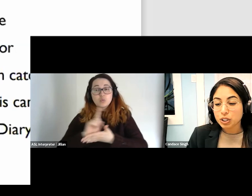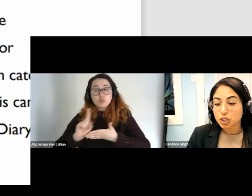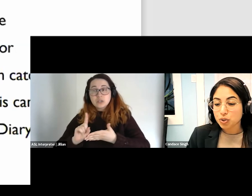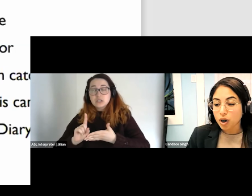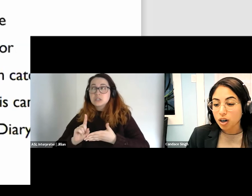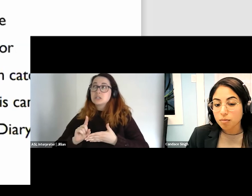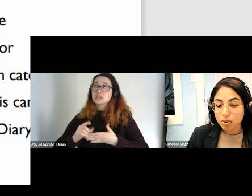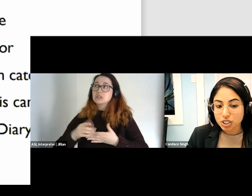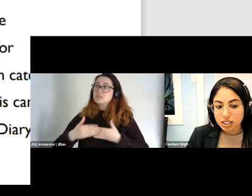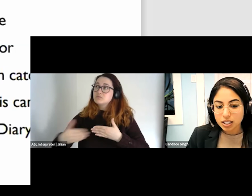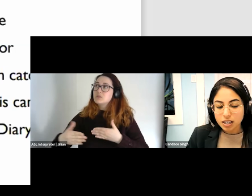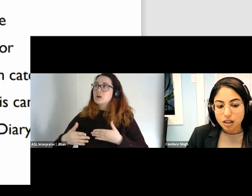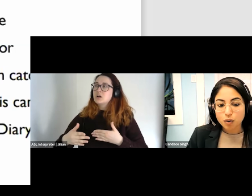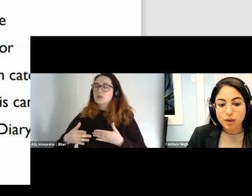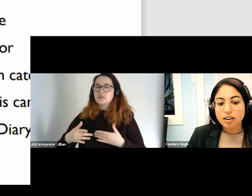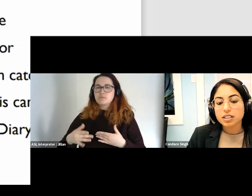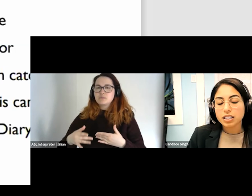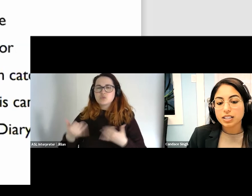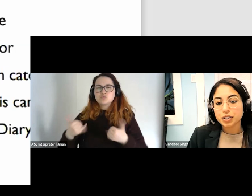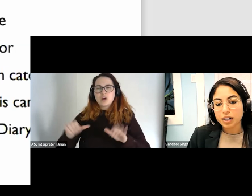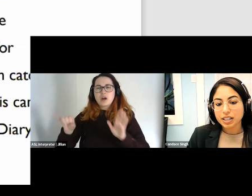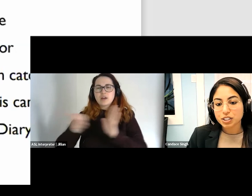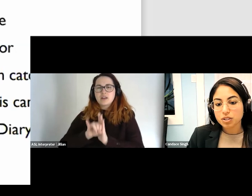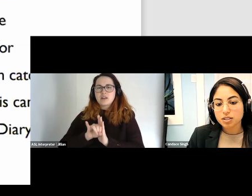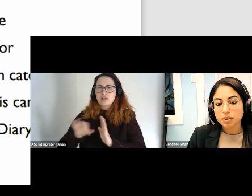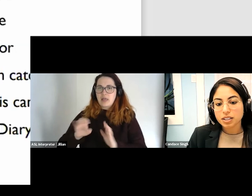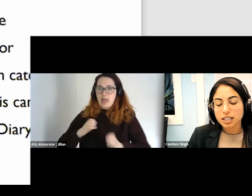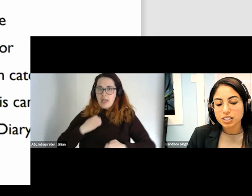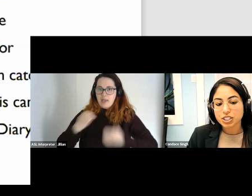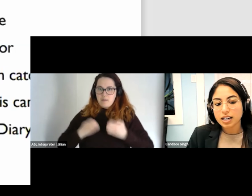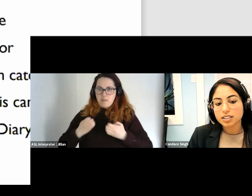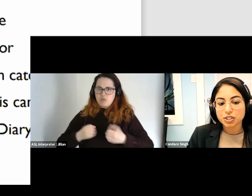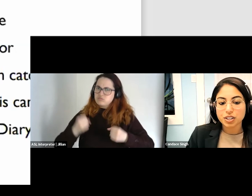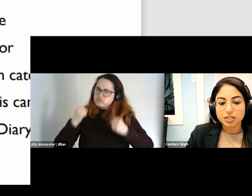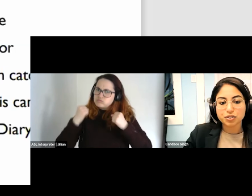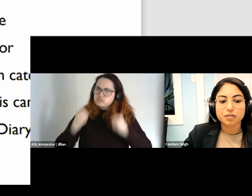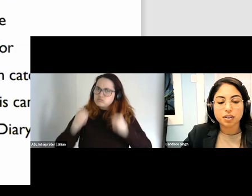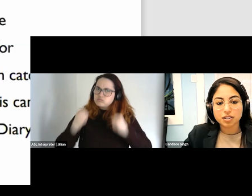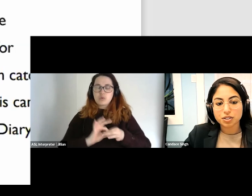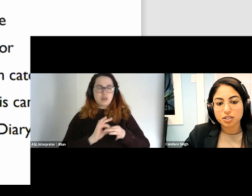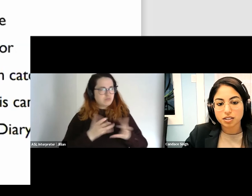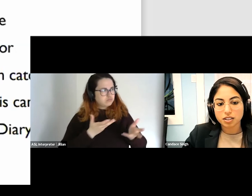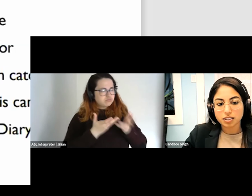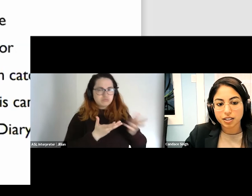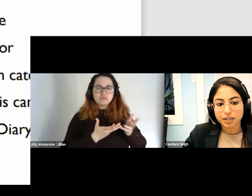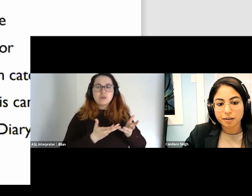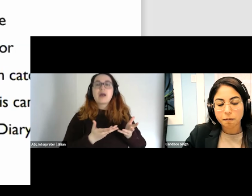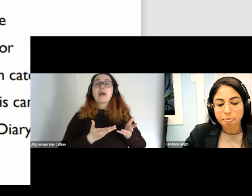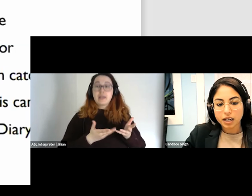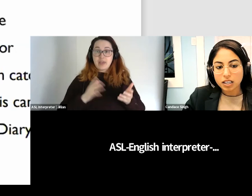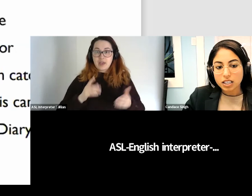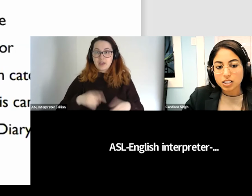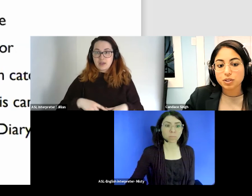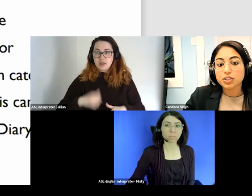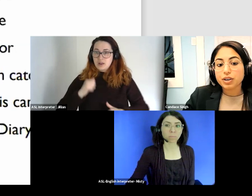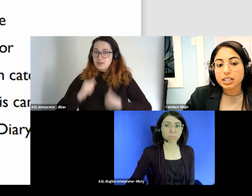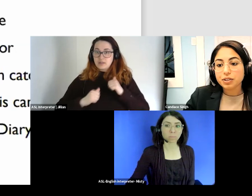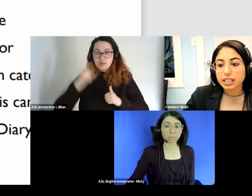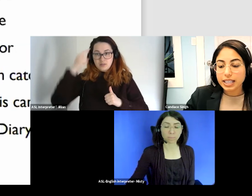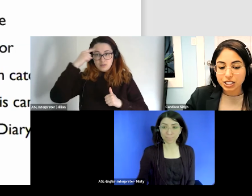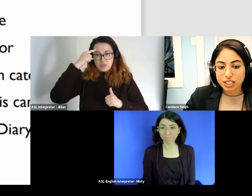as really strong emotion around an interaction with somebody, and challenge your unassertive thoughts using the thought diary. It's